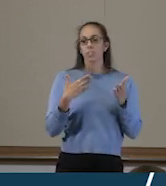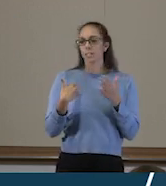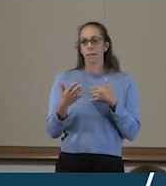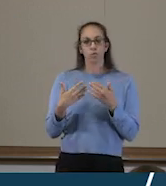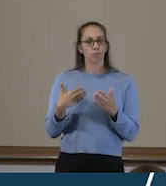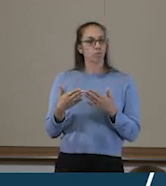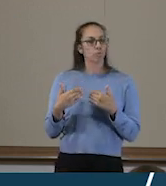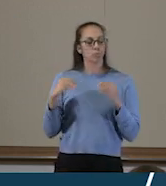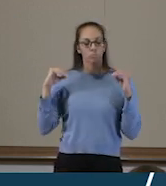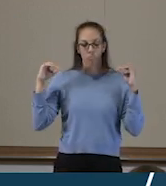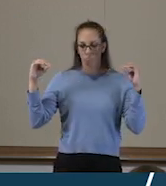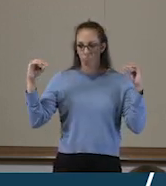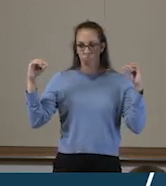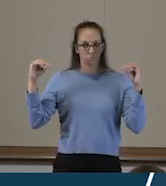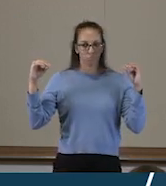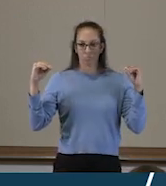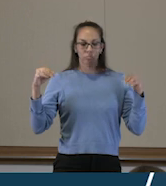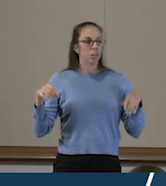matter.